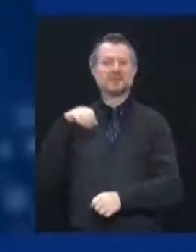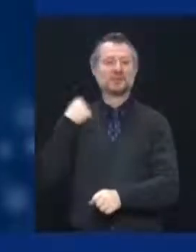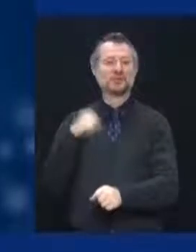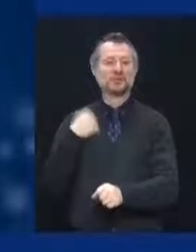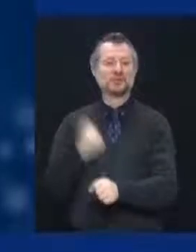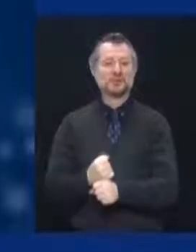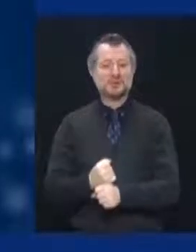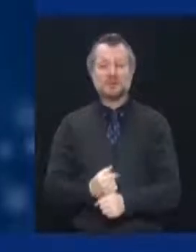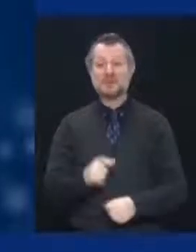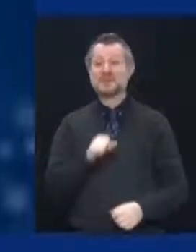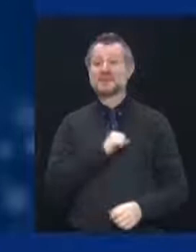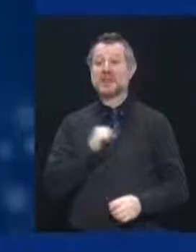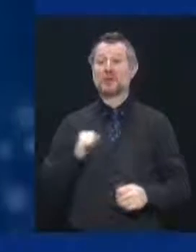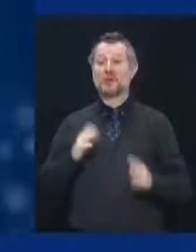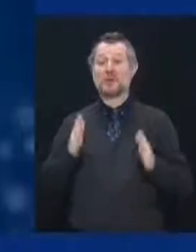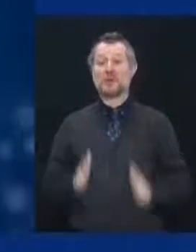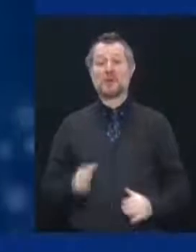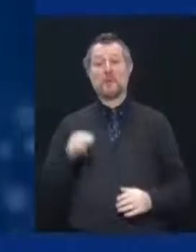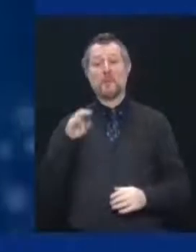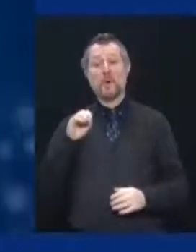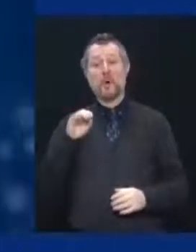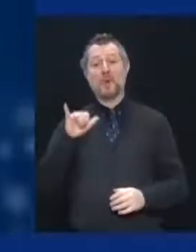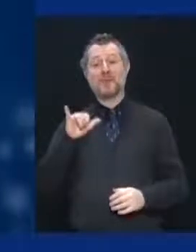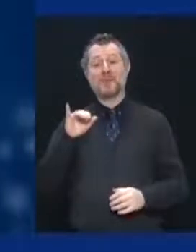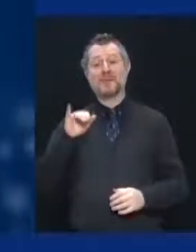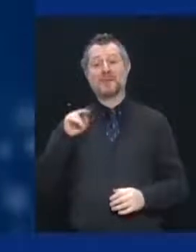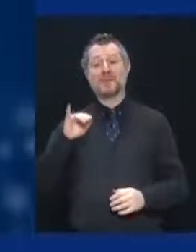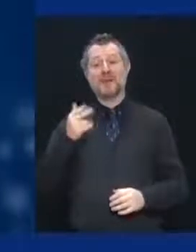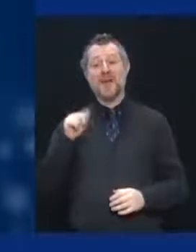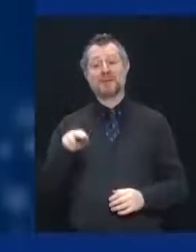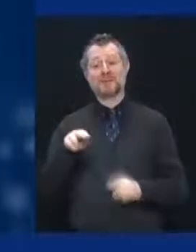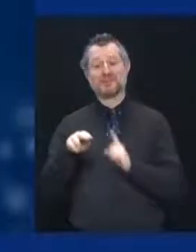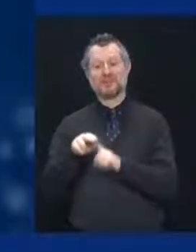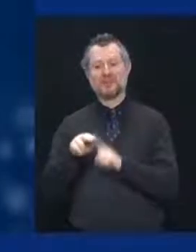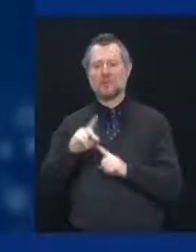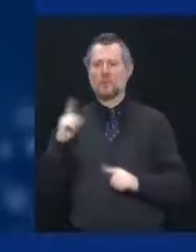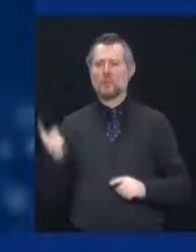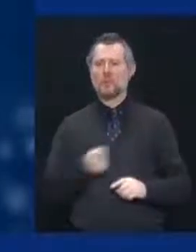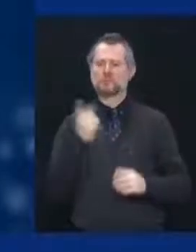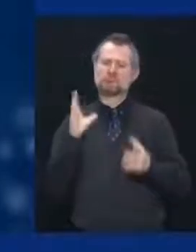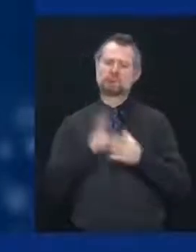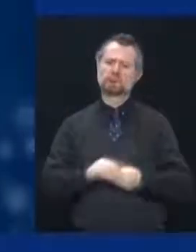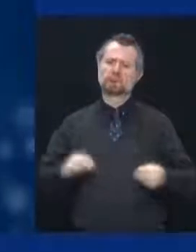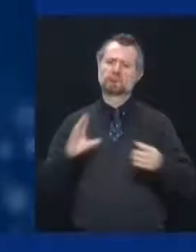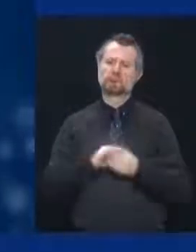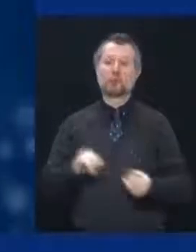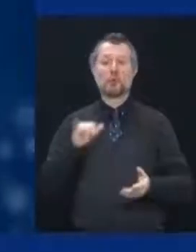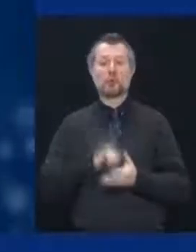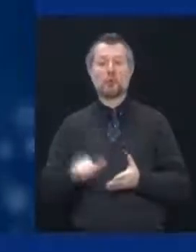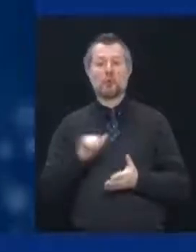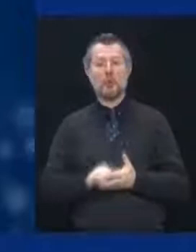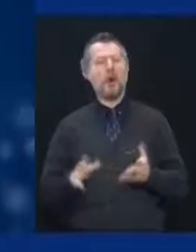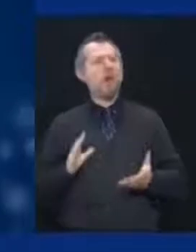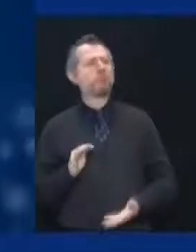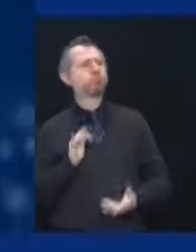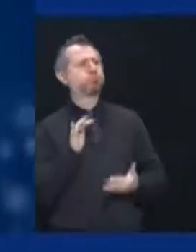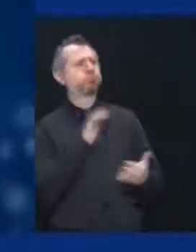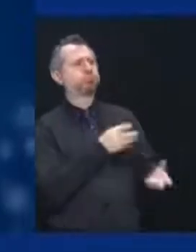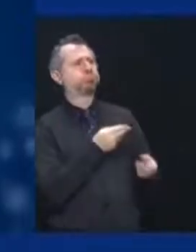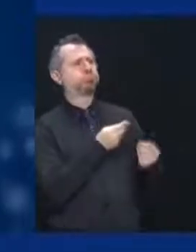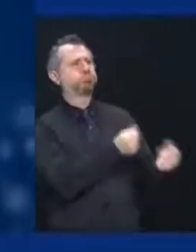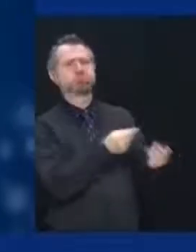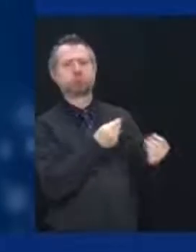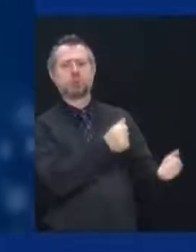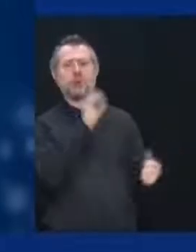Patrick Moynihan always complained that New York gave more money to the federal government